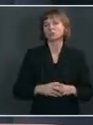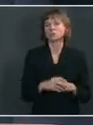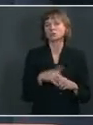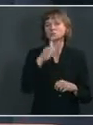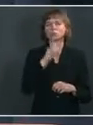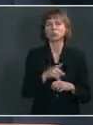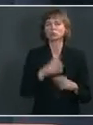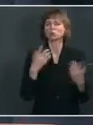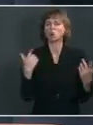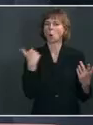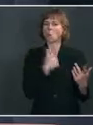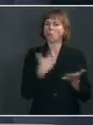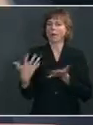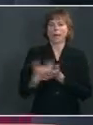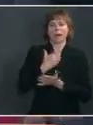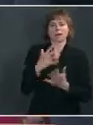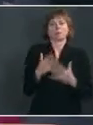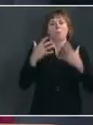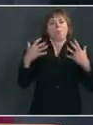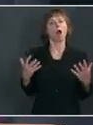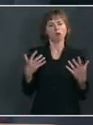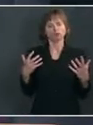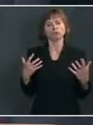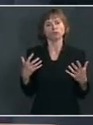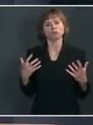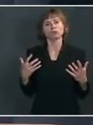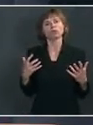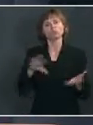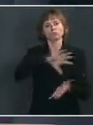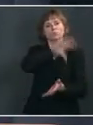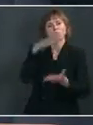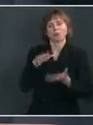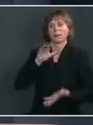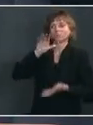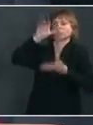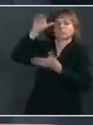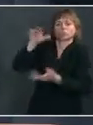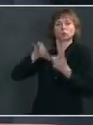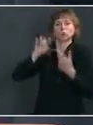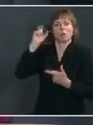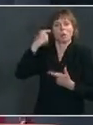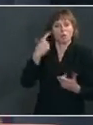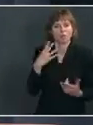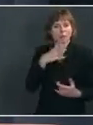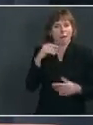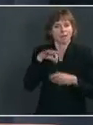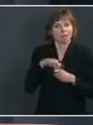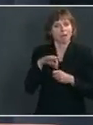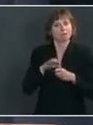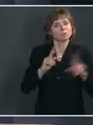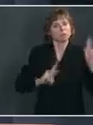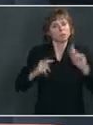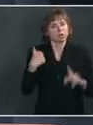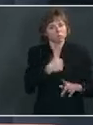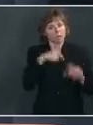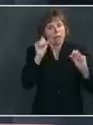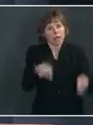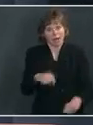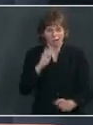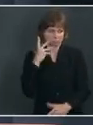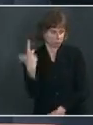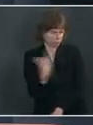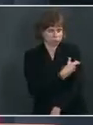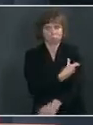are getting as much of the supply into the hands of governors and elected officials as we can to get the vaccine into the arms of